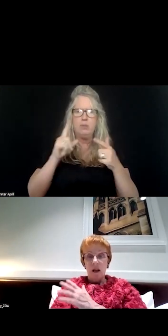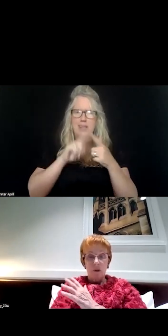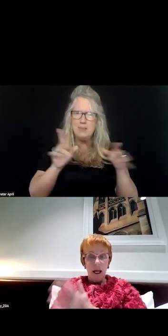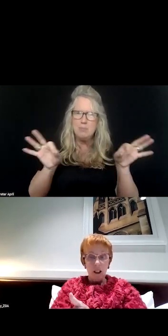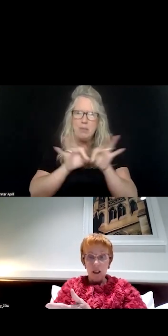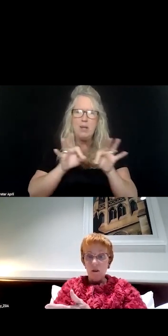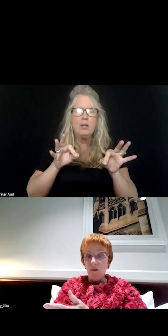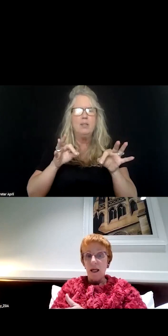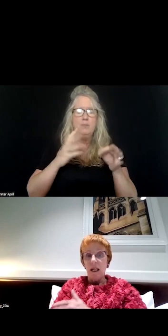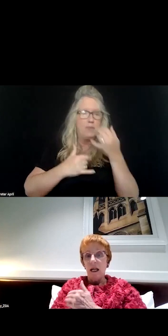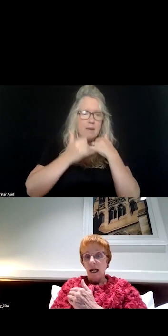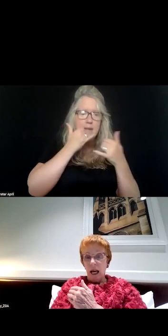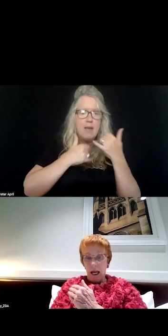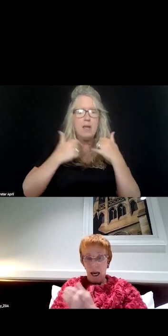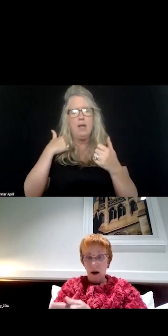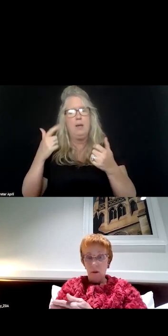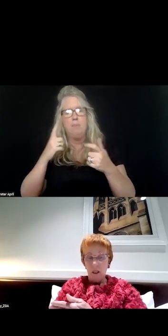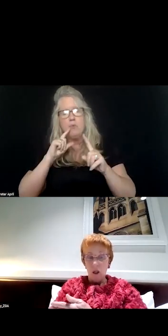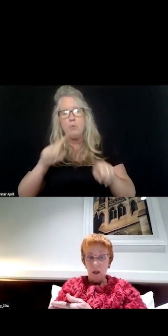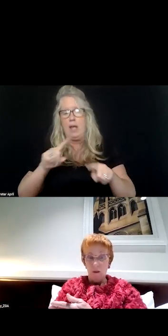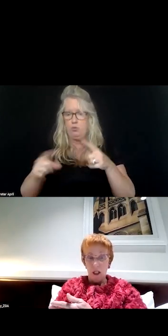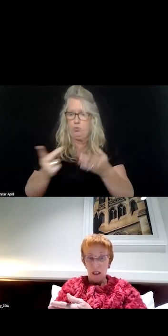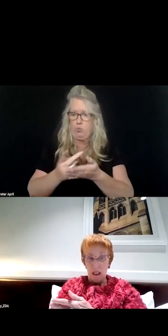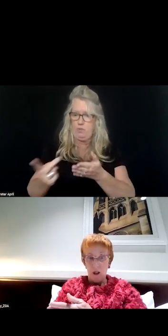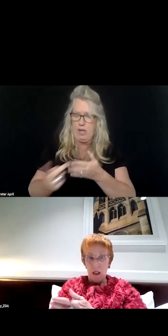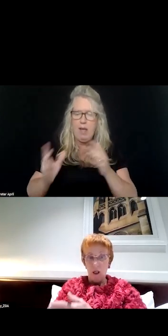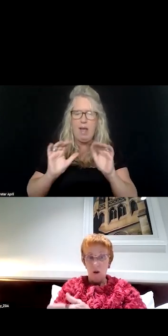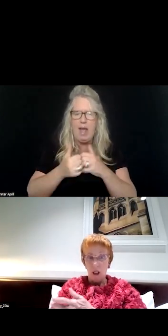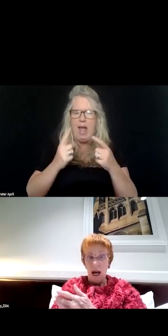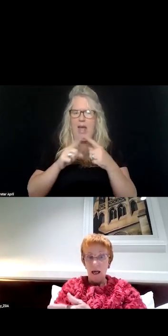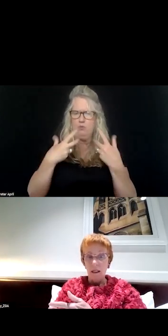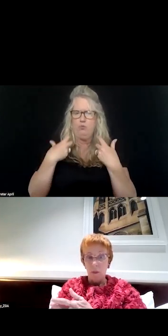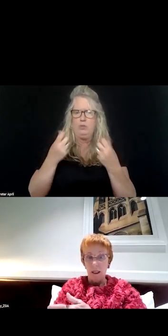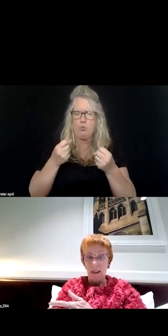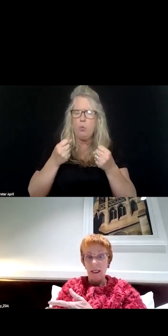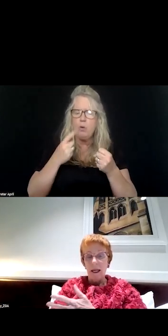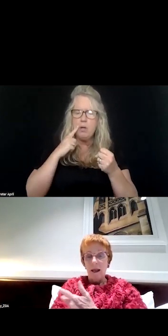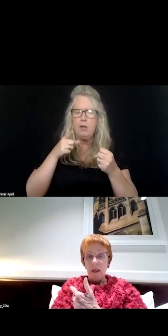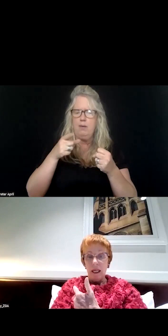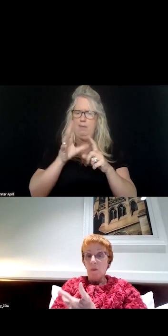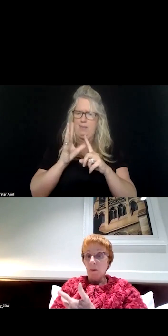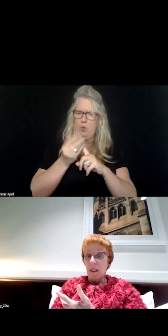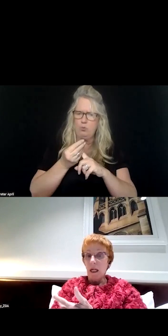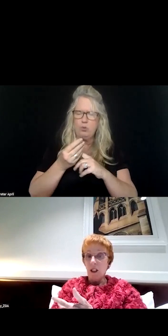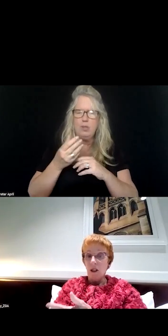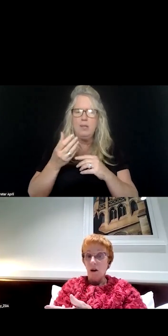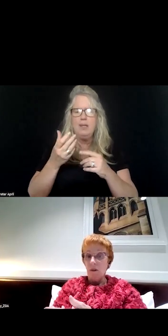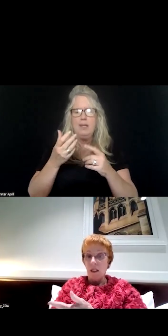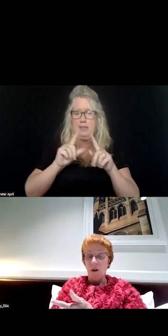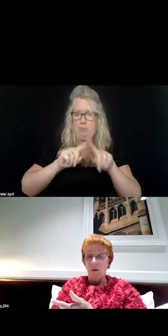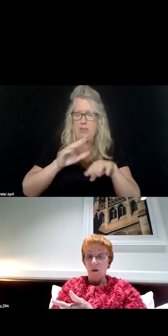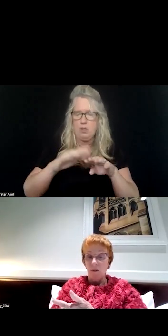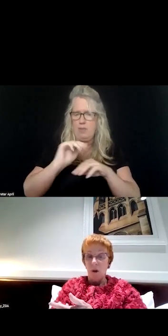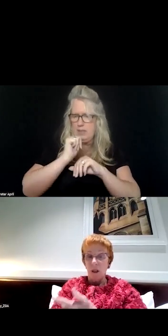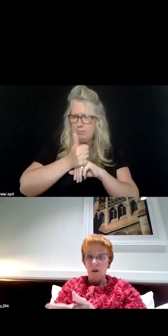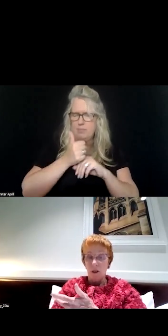errors, reactions to failure, and how restorative, just and learning culture underpins the implementation of the